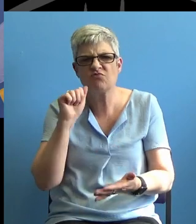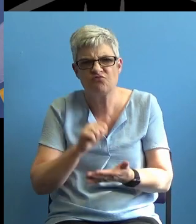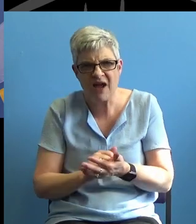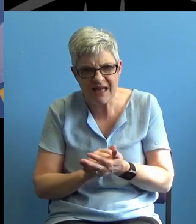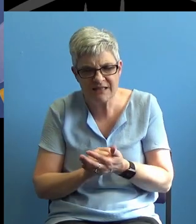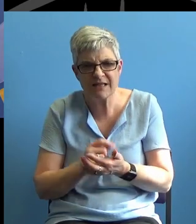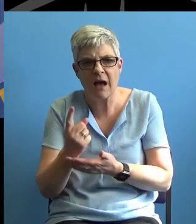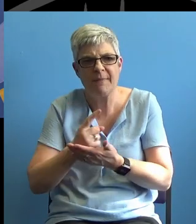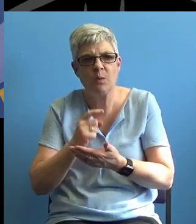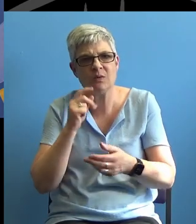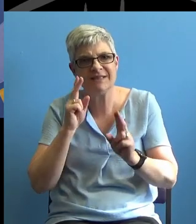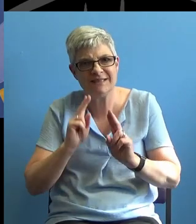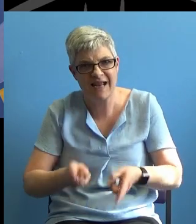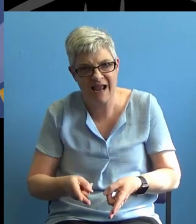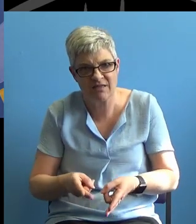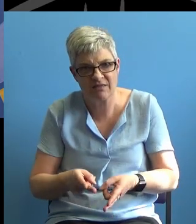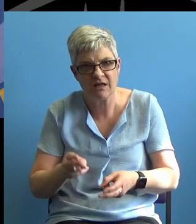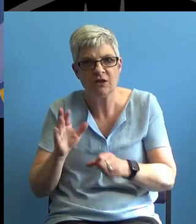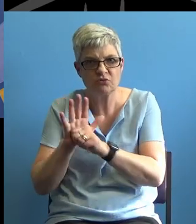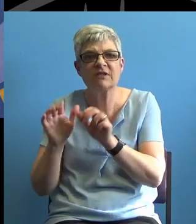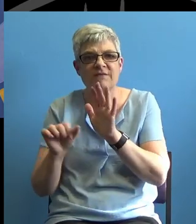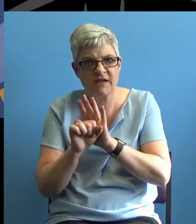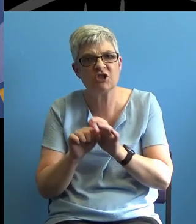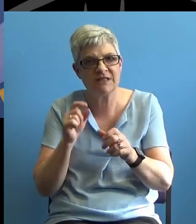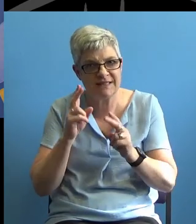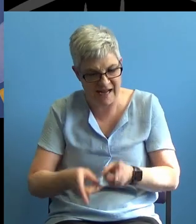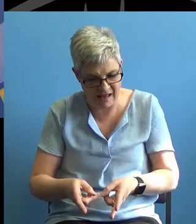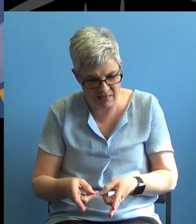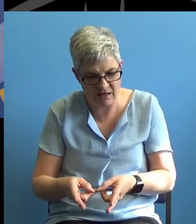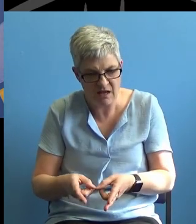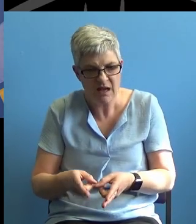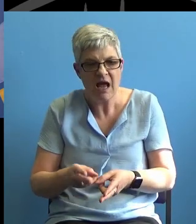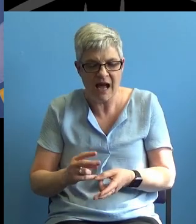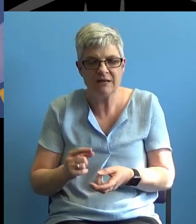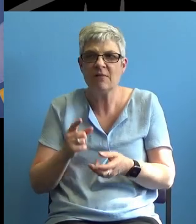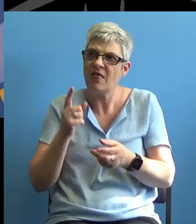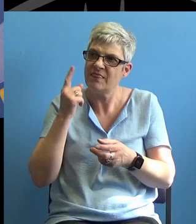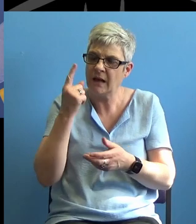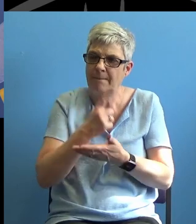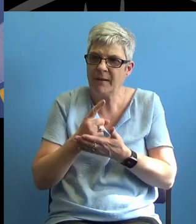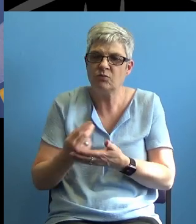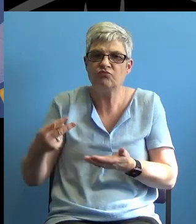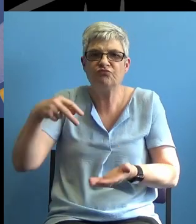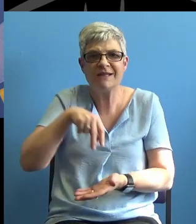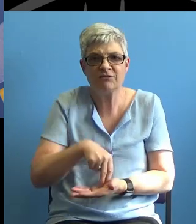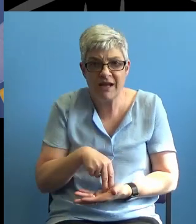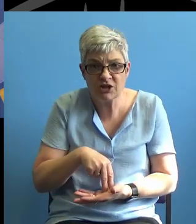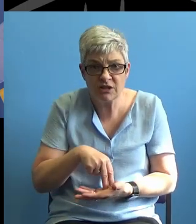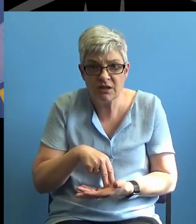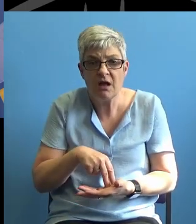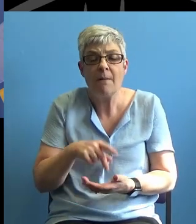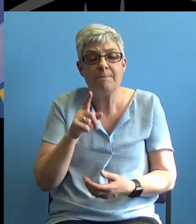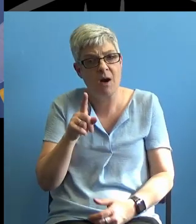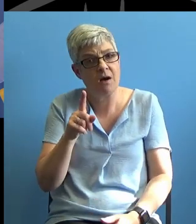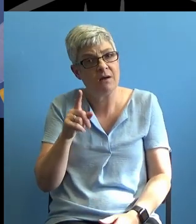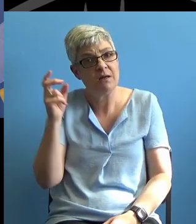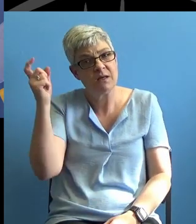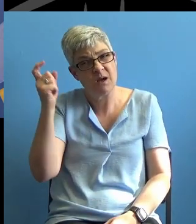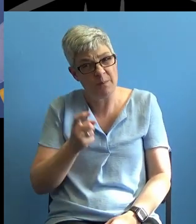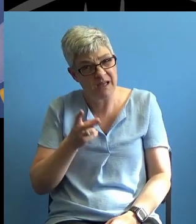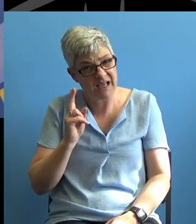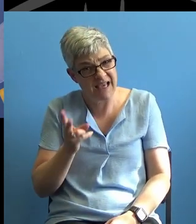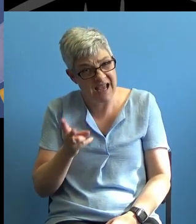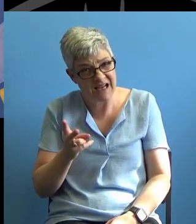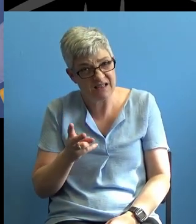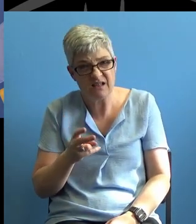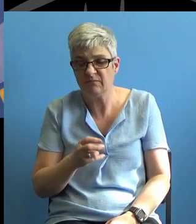in anticipating his death by crucifixion and in anticipating his resurrection, but coming again would be a stretch